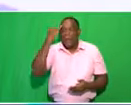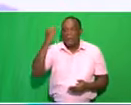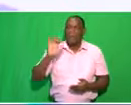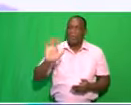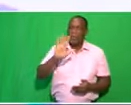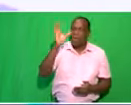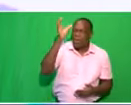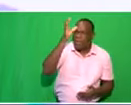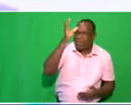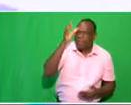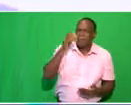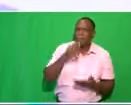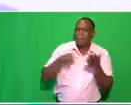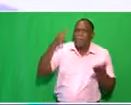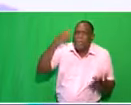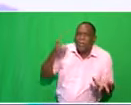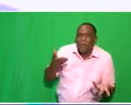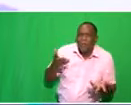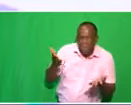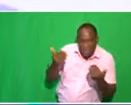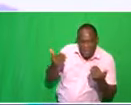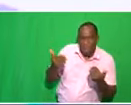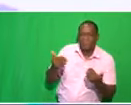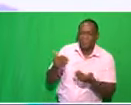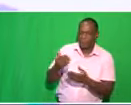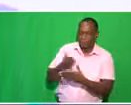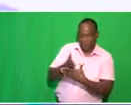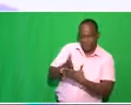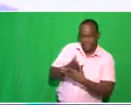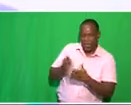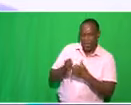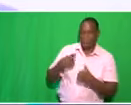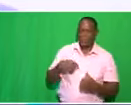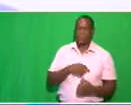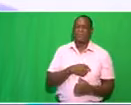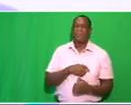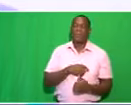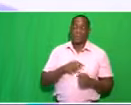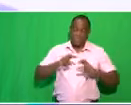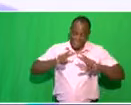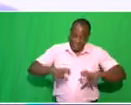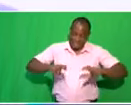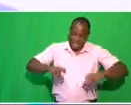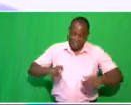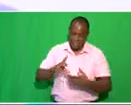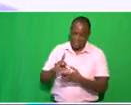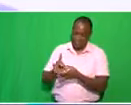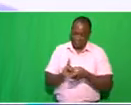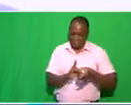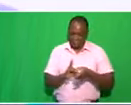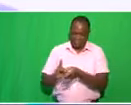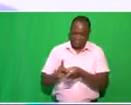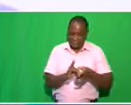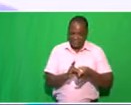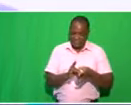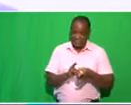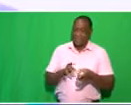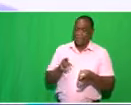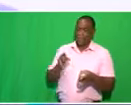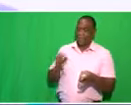as we examine this very contentious relationship between the 1960